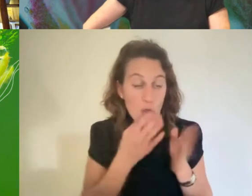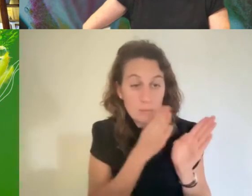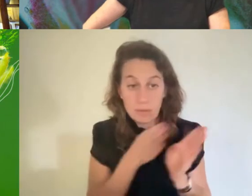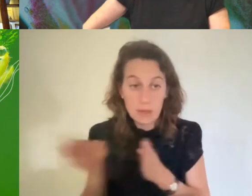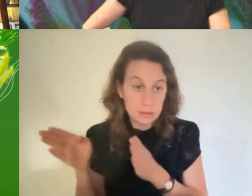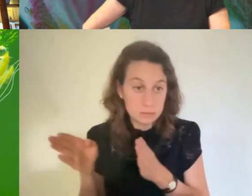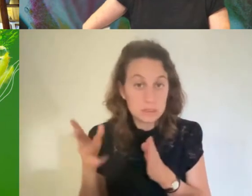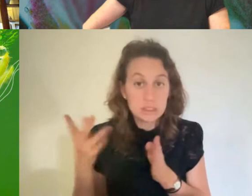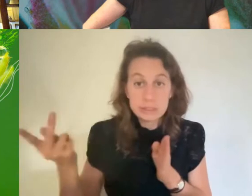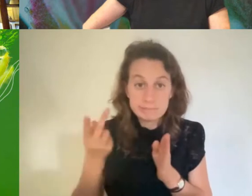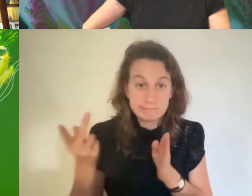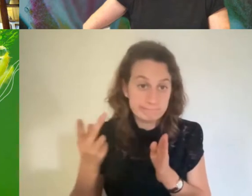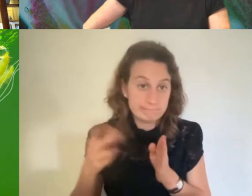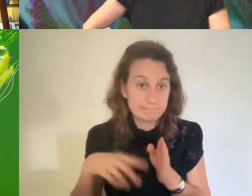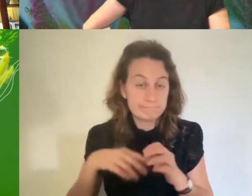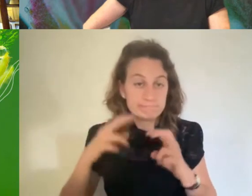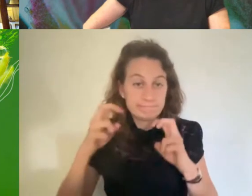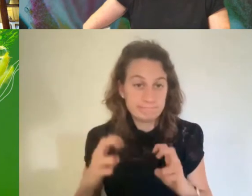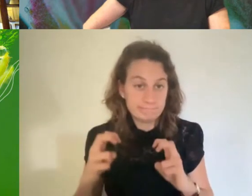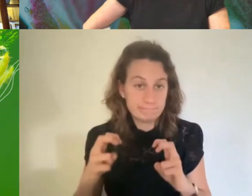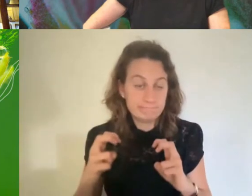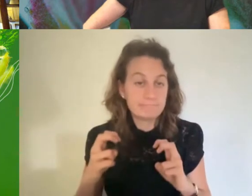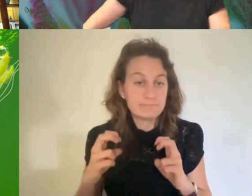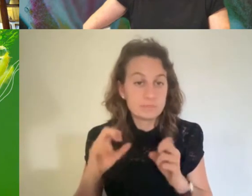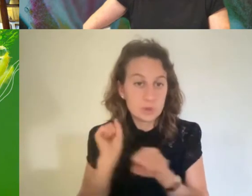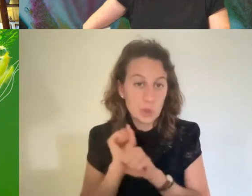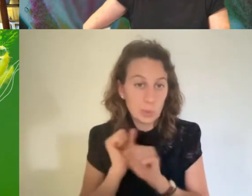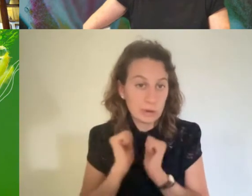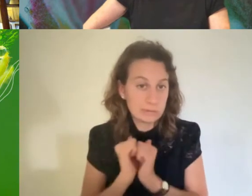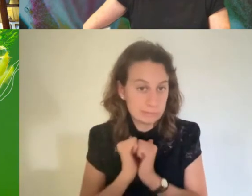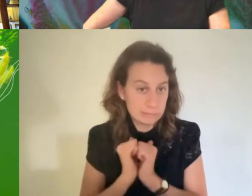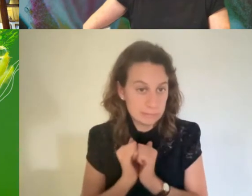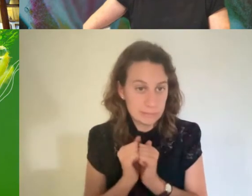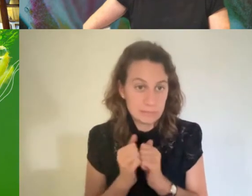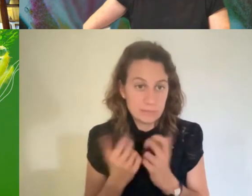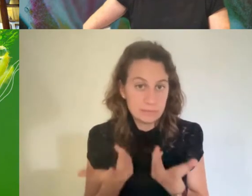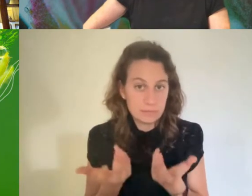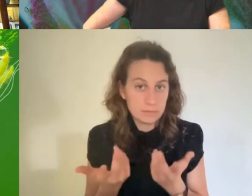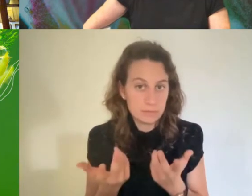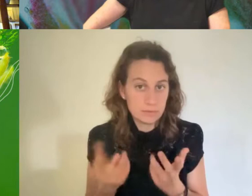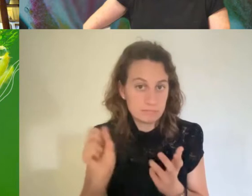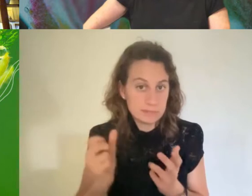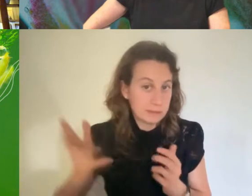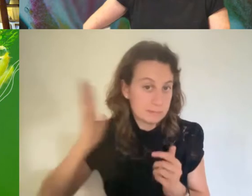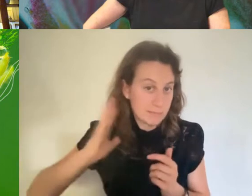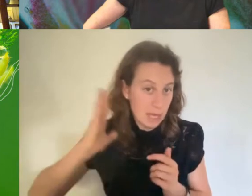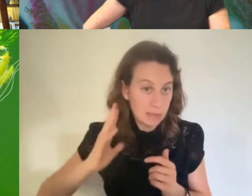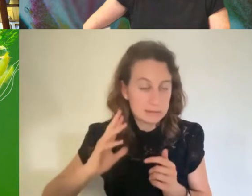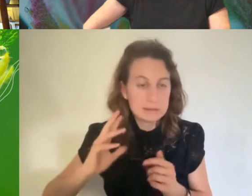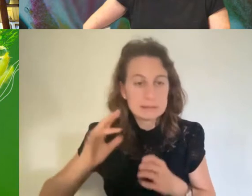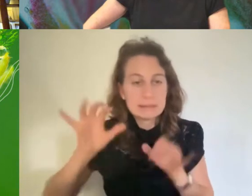were going to get together, physically work together, because that's how we used to work in the same